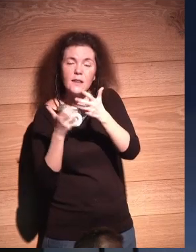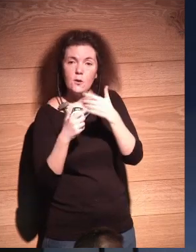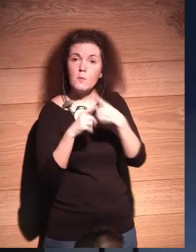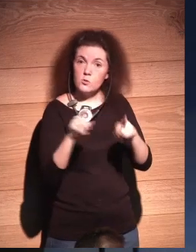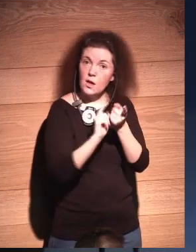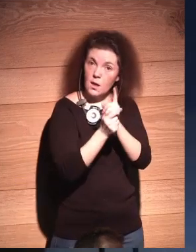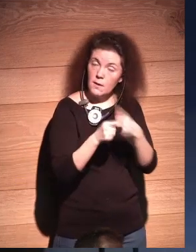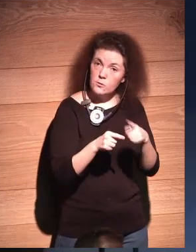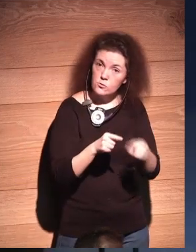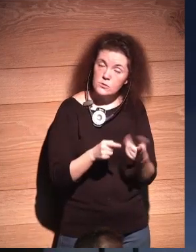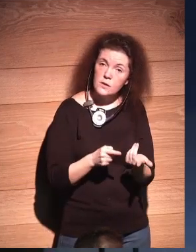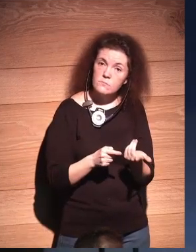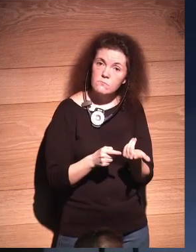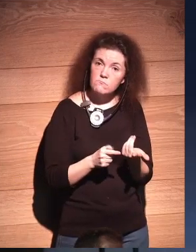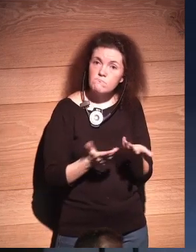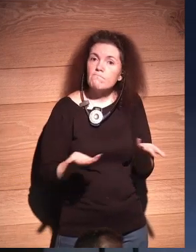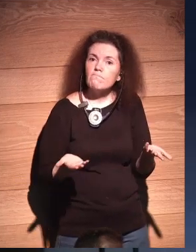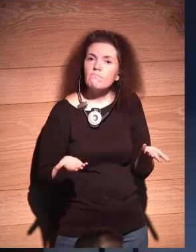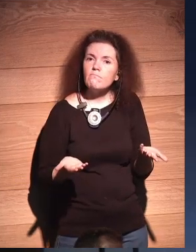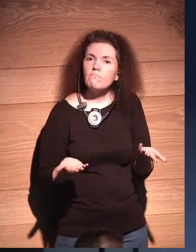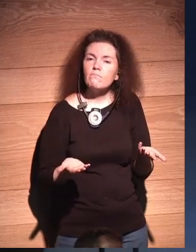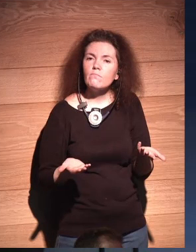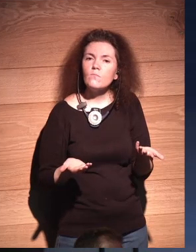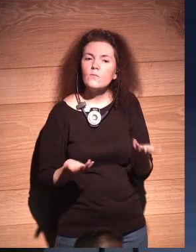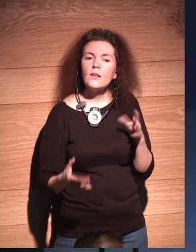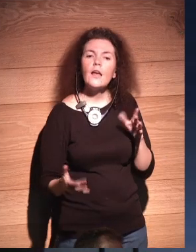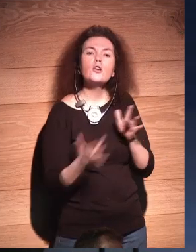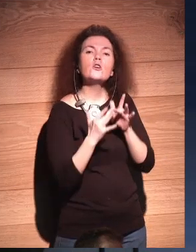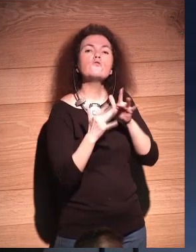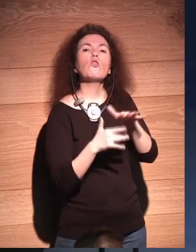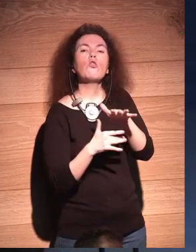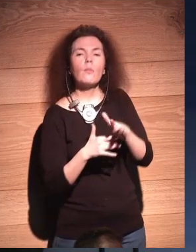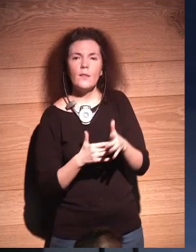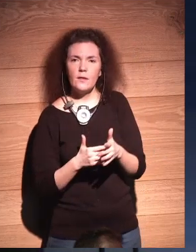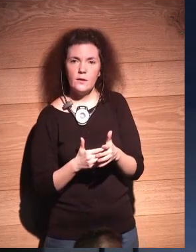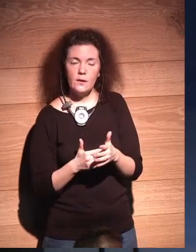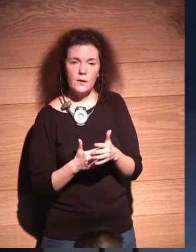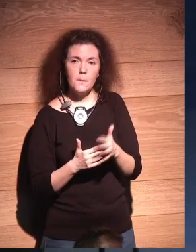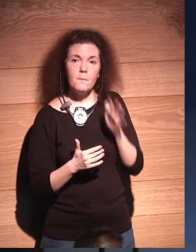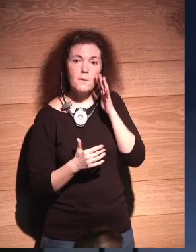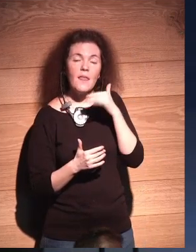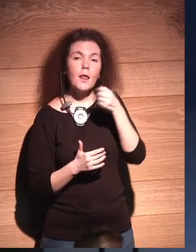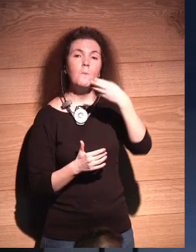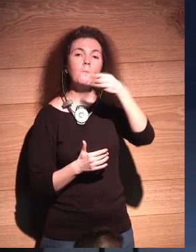does what is that connection like? I think of somebody like Bob Dylan, and he wrote